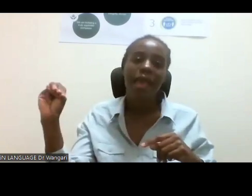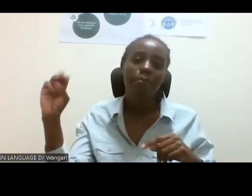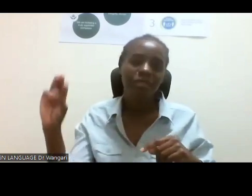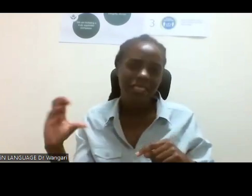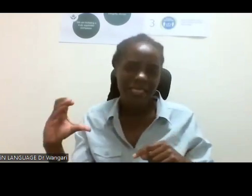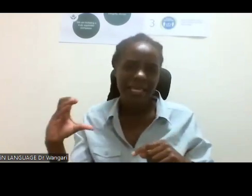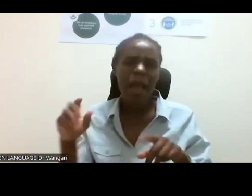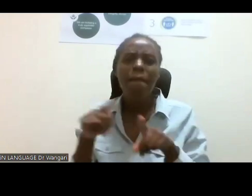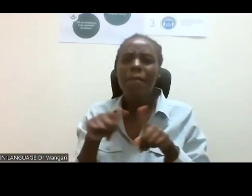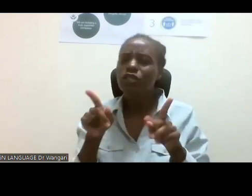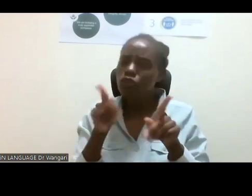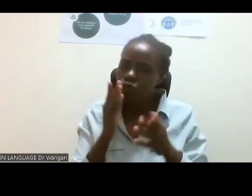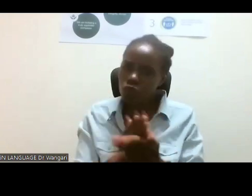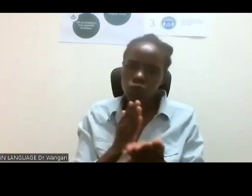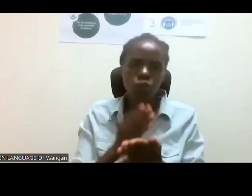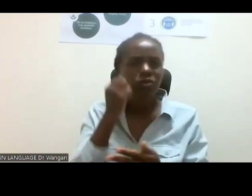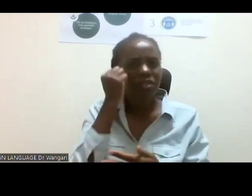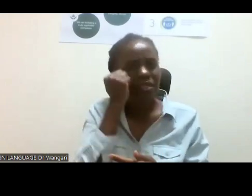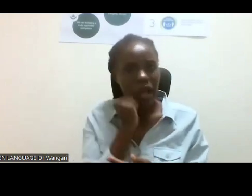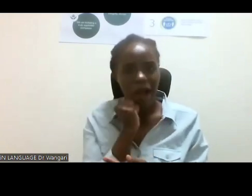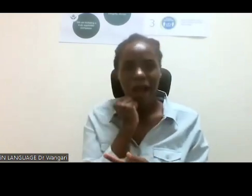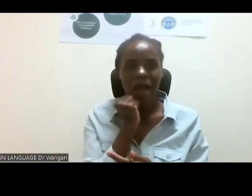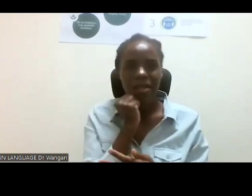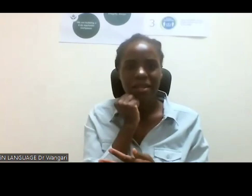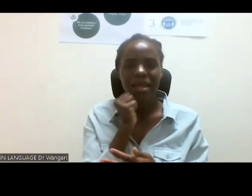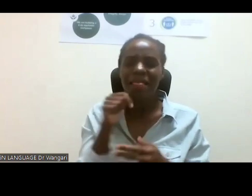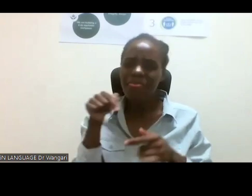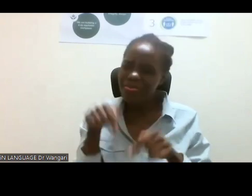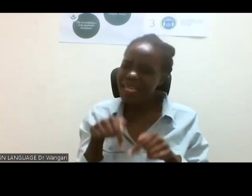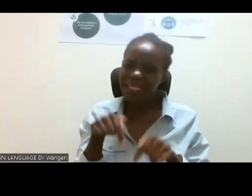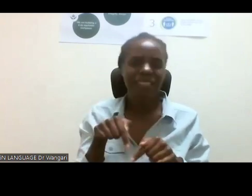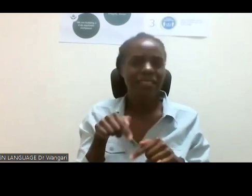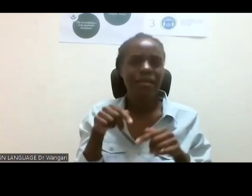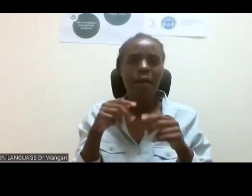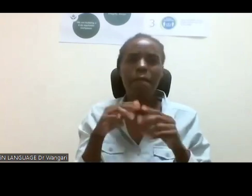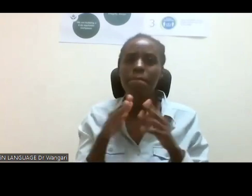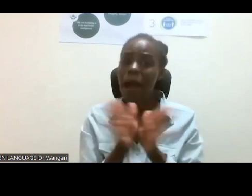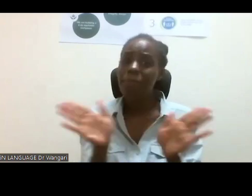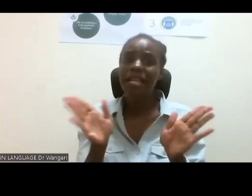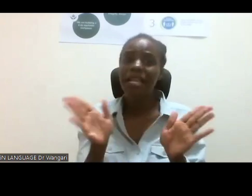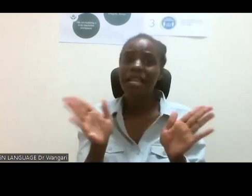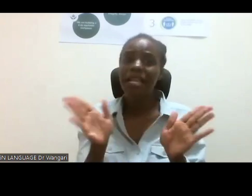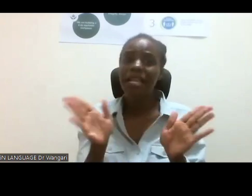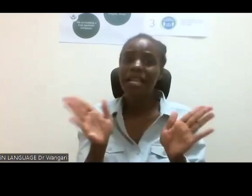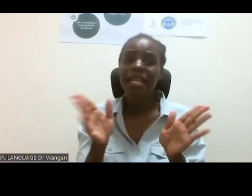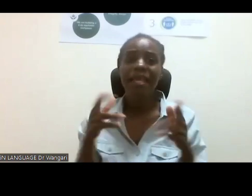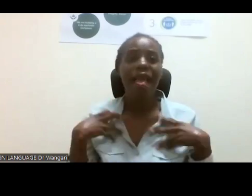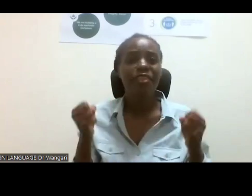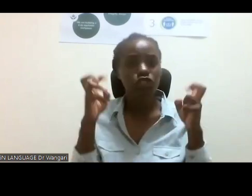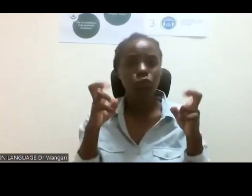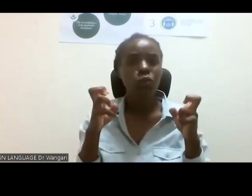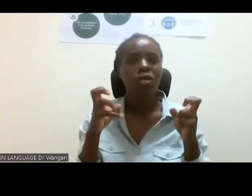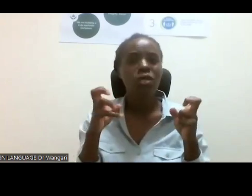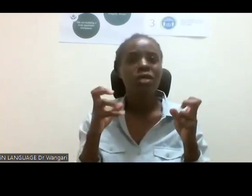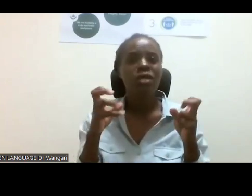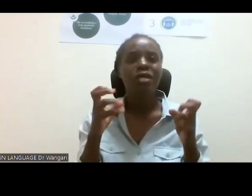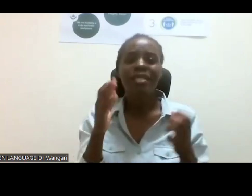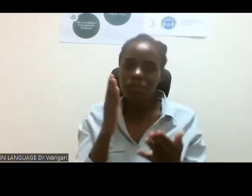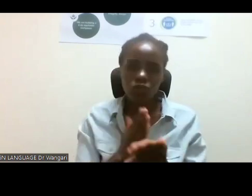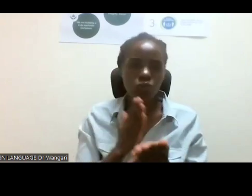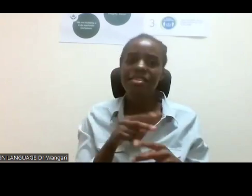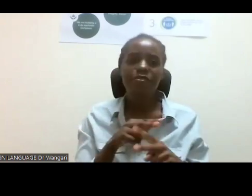discussing a public health issue that should not at all be associated with any responsible healthcare